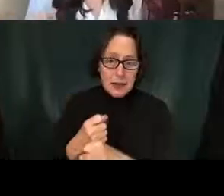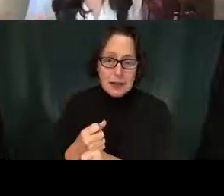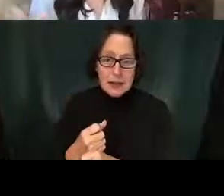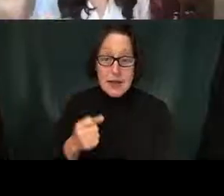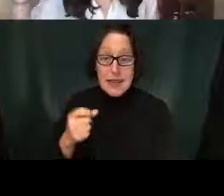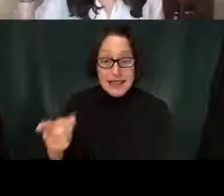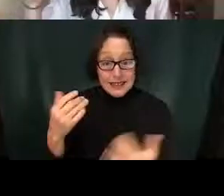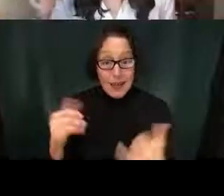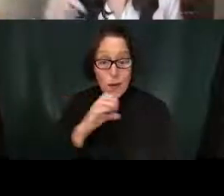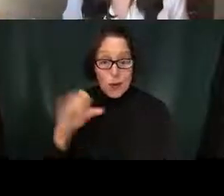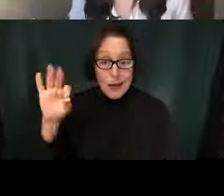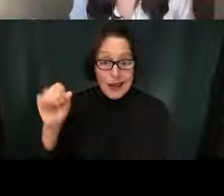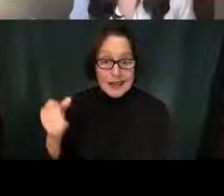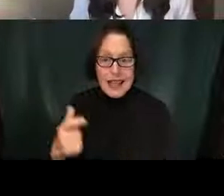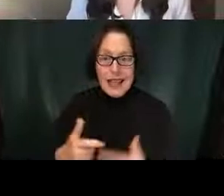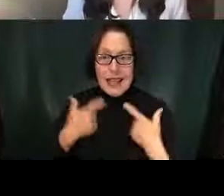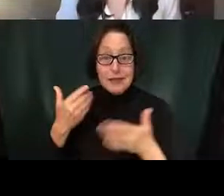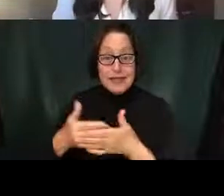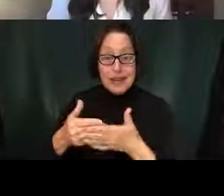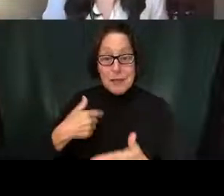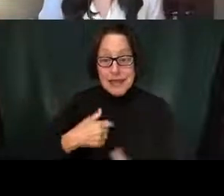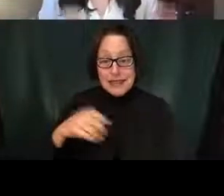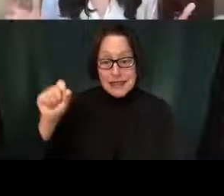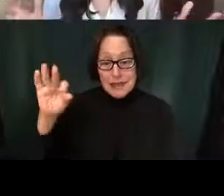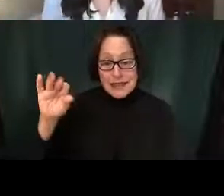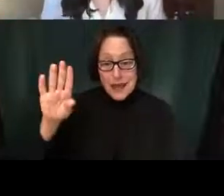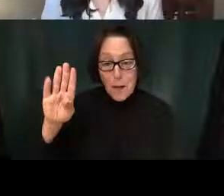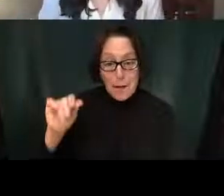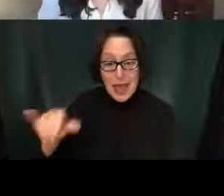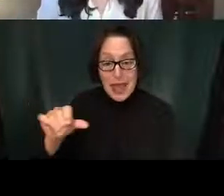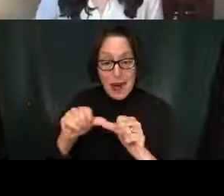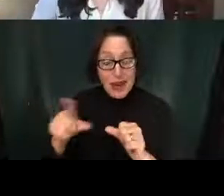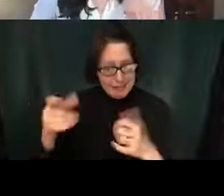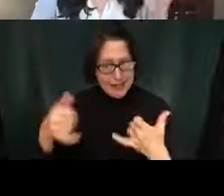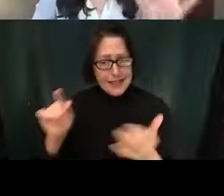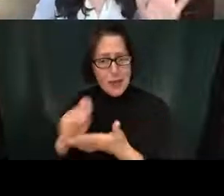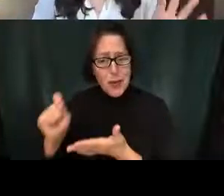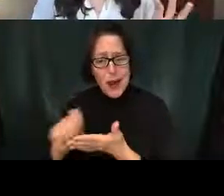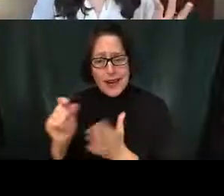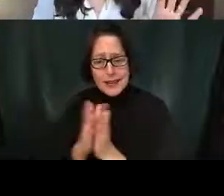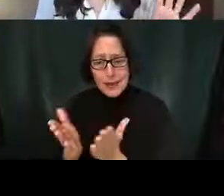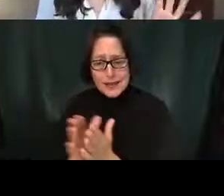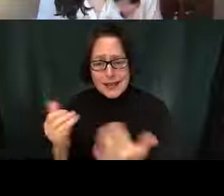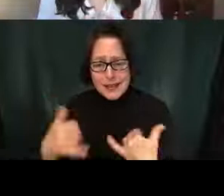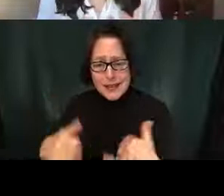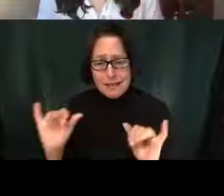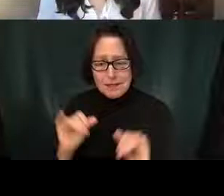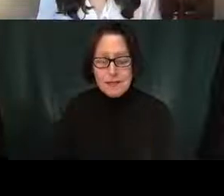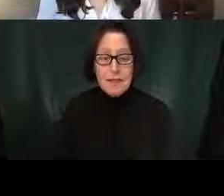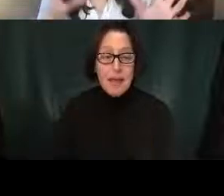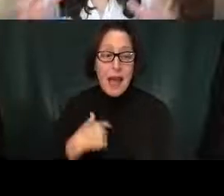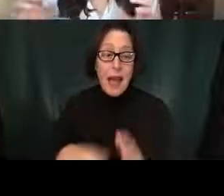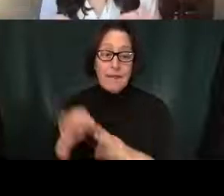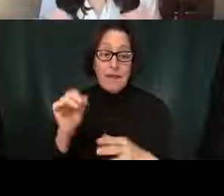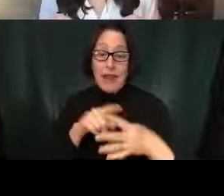his 90s and lives near where I am in the San Francisco Bay Area now, and is still writing. These questions I find really helpful,